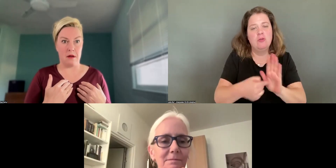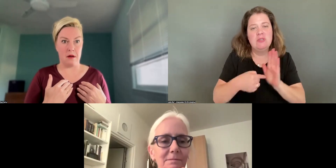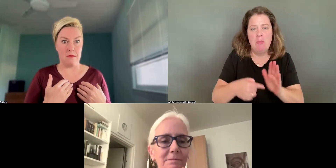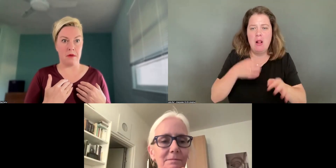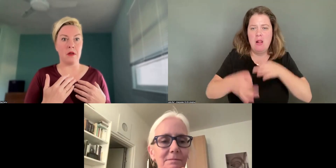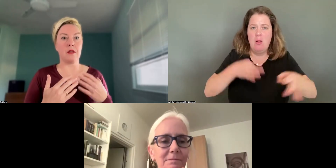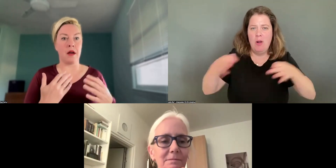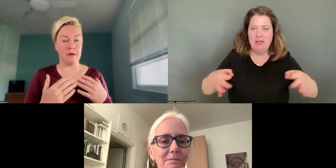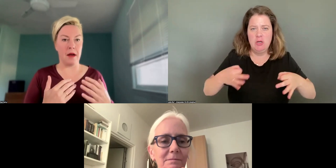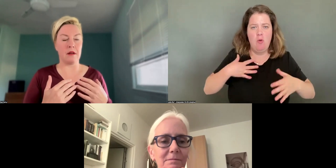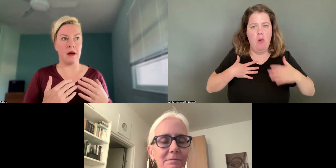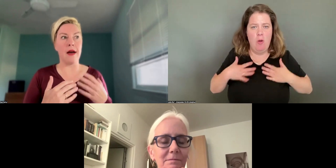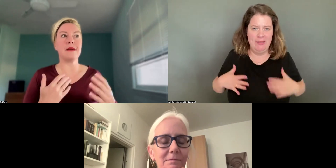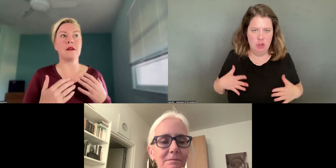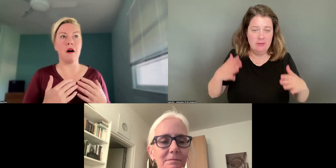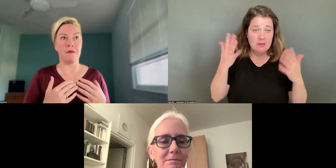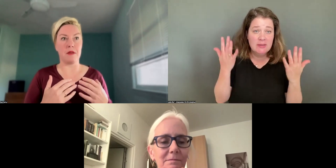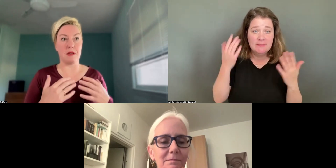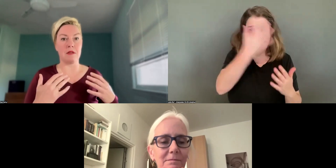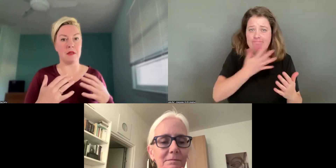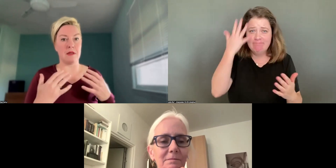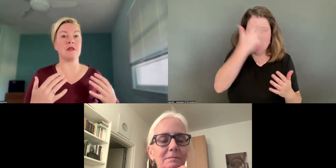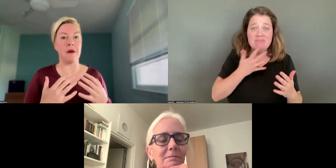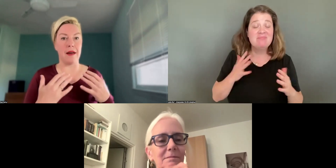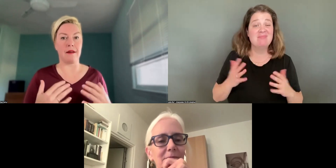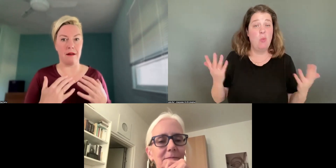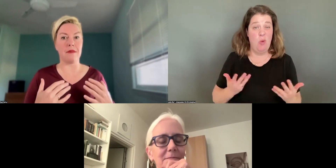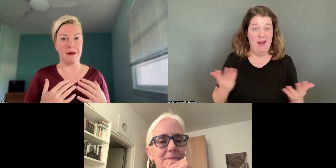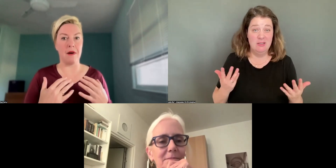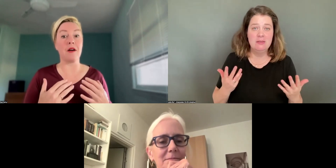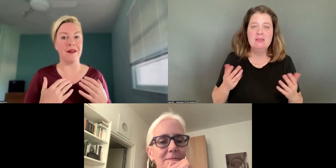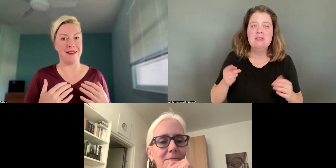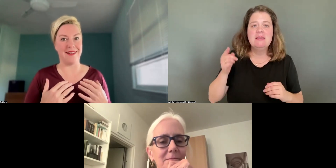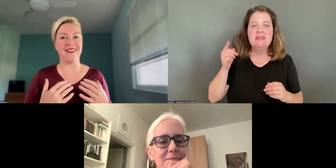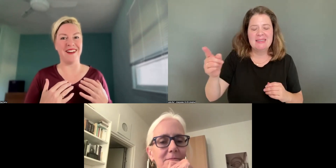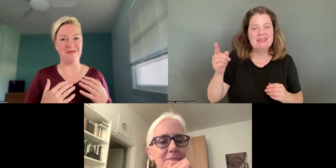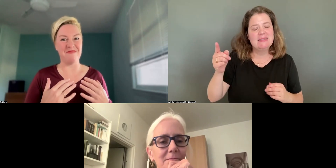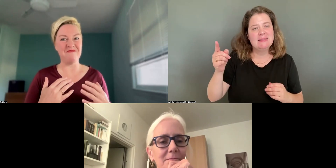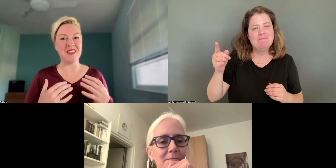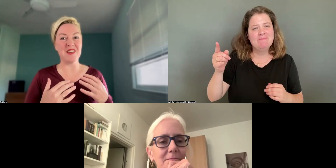And kind of that idea of the systematic iconic